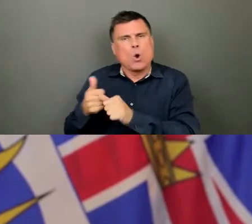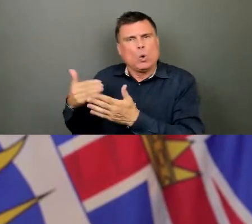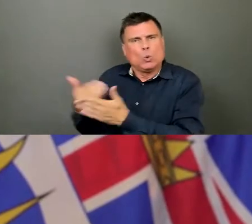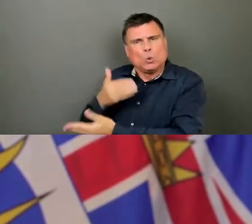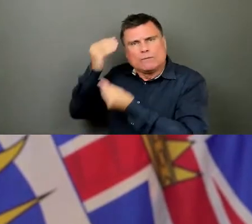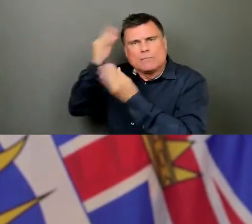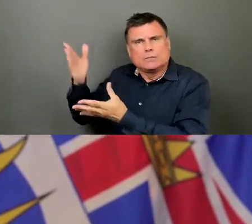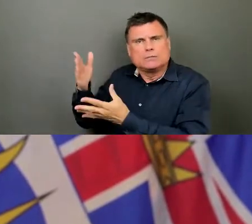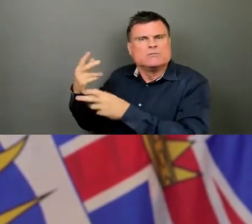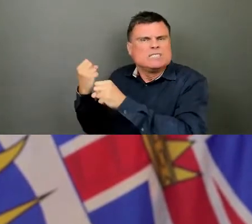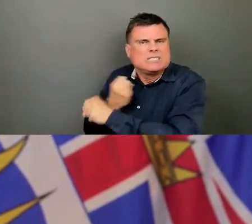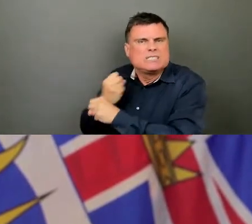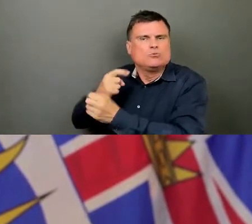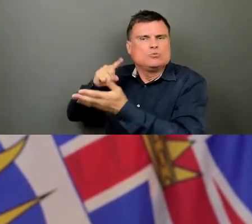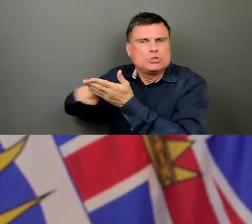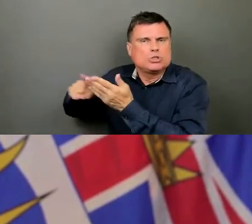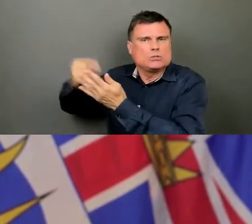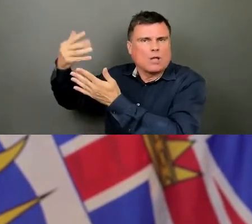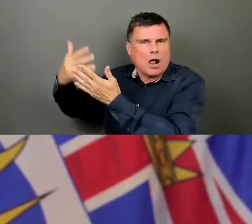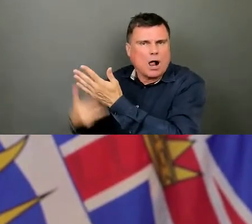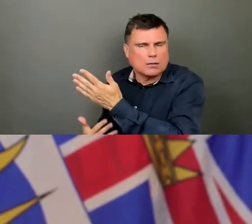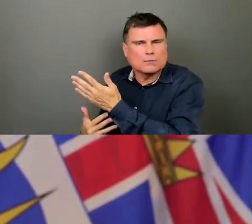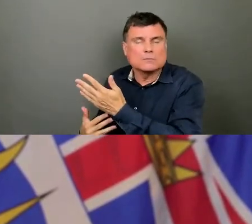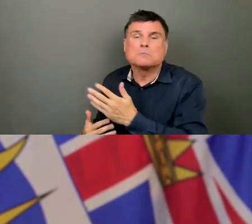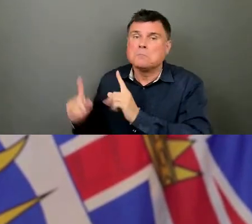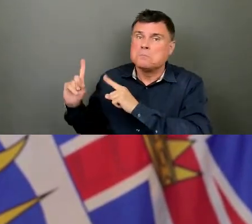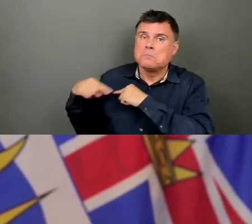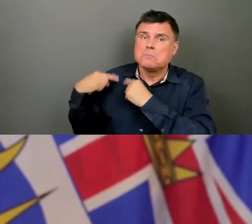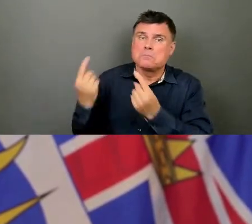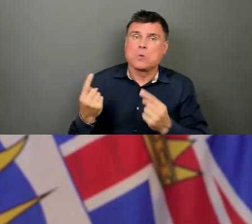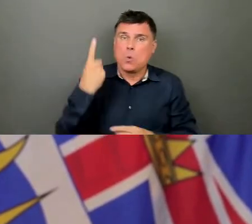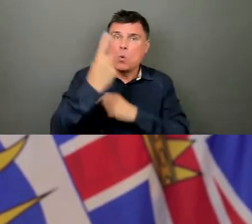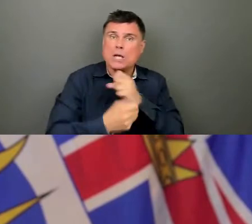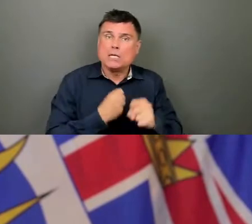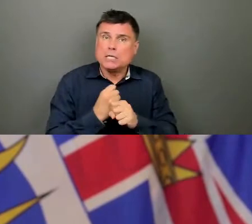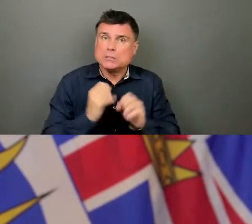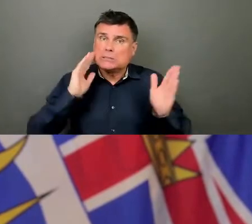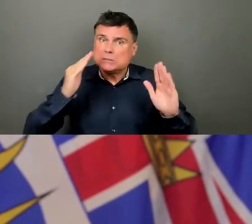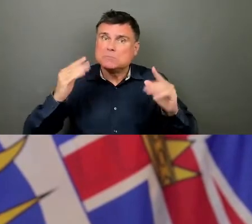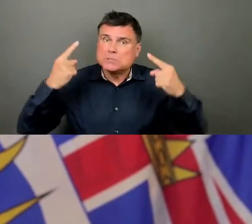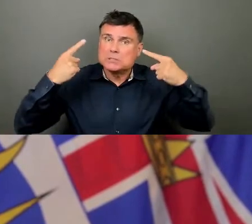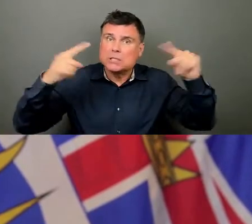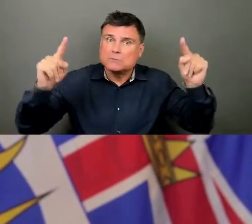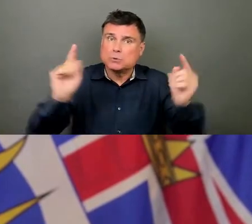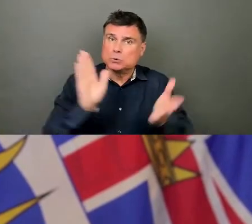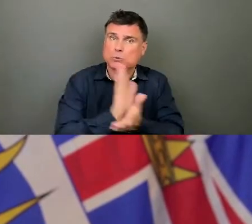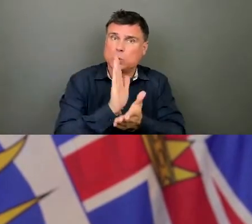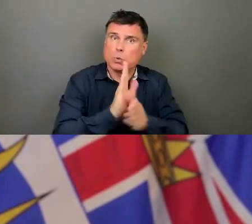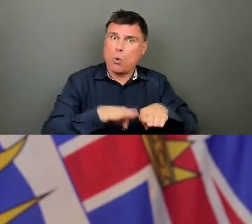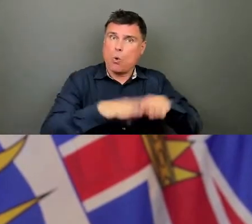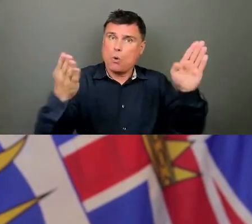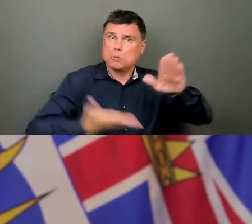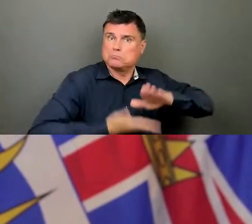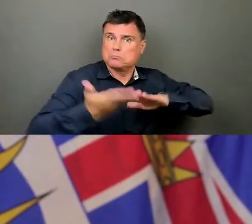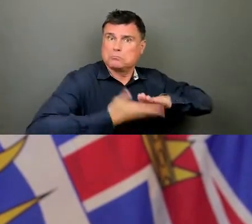they also perhaps, given our successful year of opening schools, did they ask you for tips on what to do?